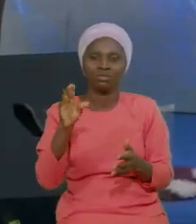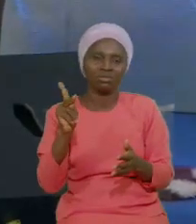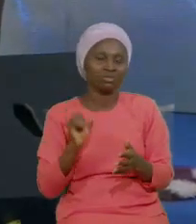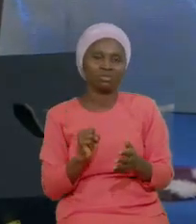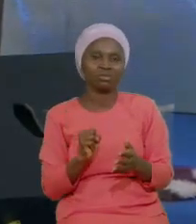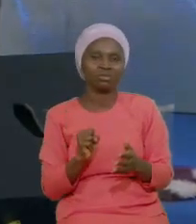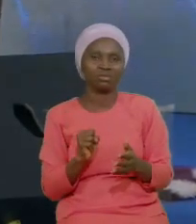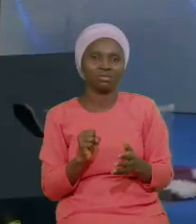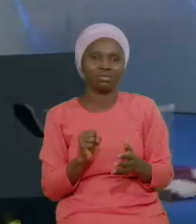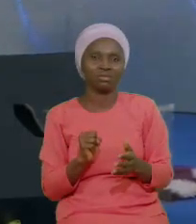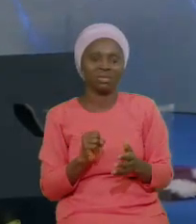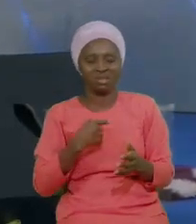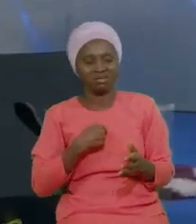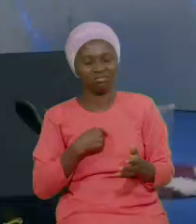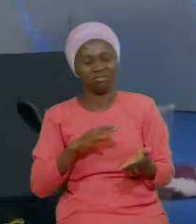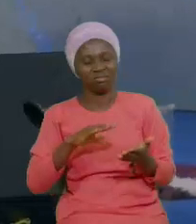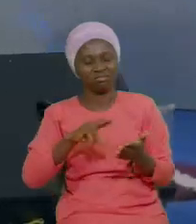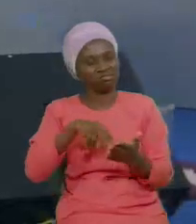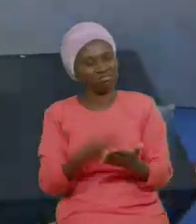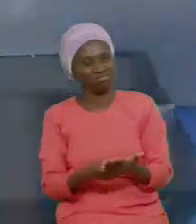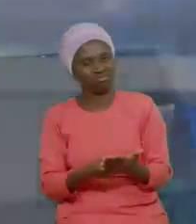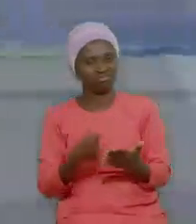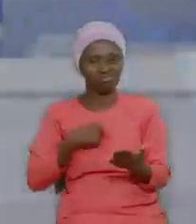I am down, old creature.